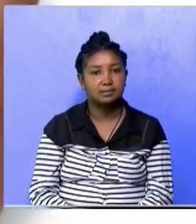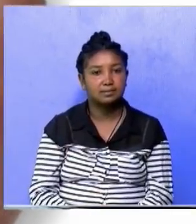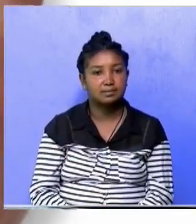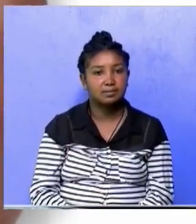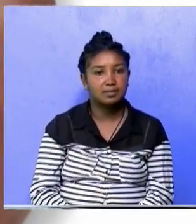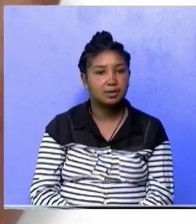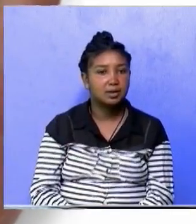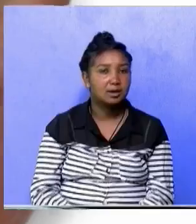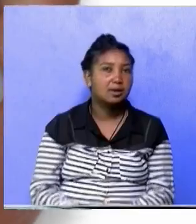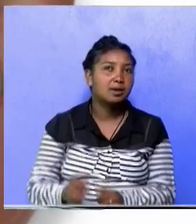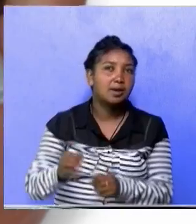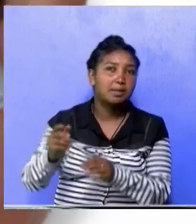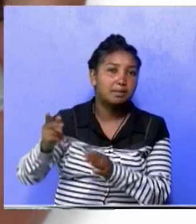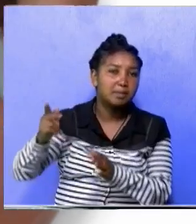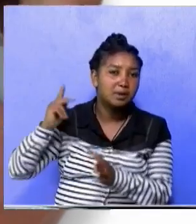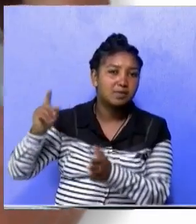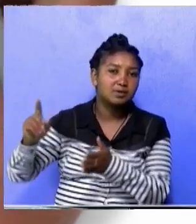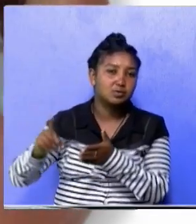the previous week,